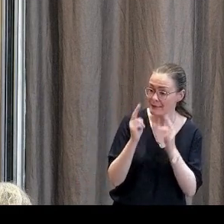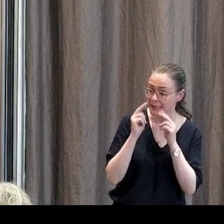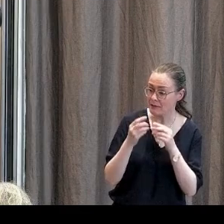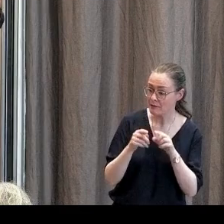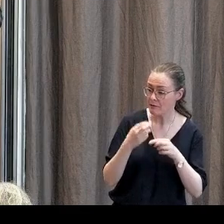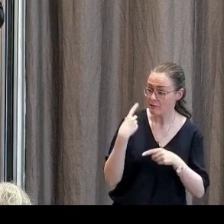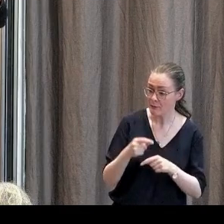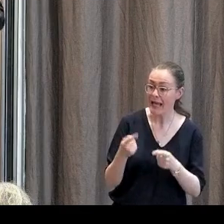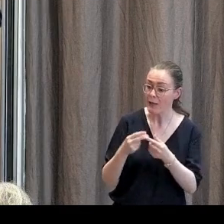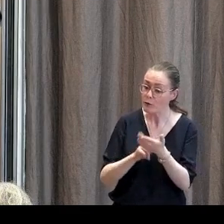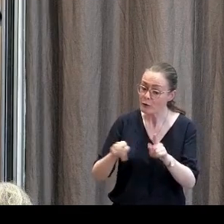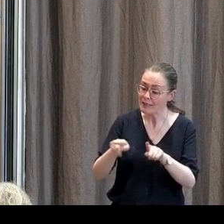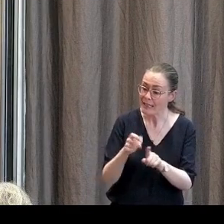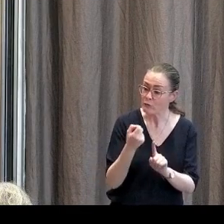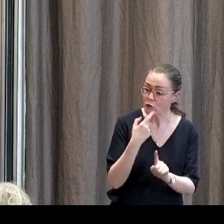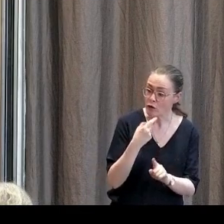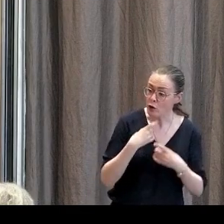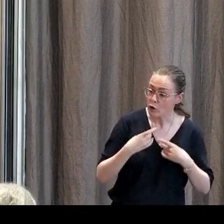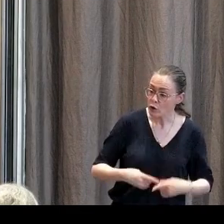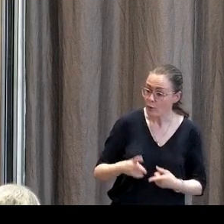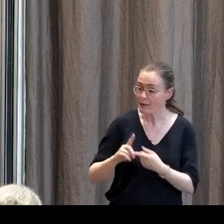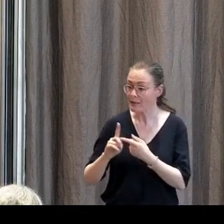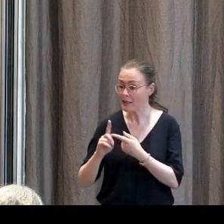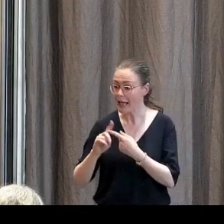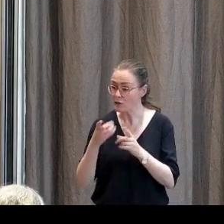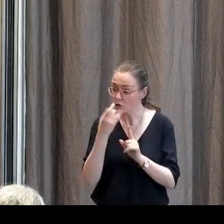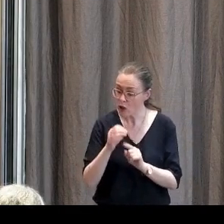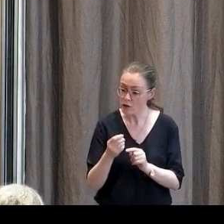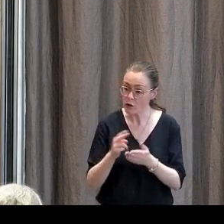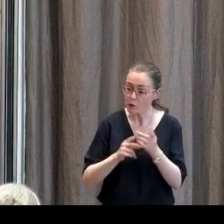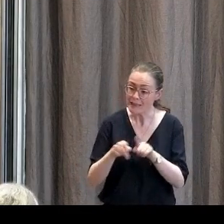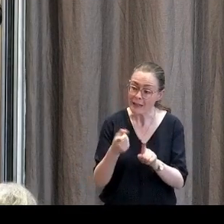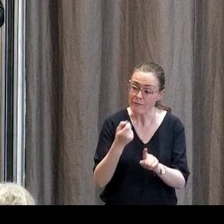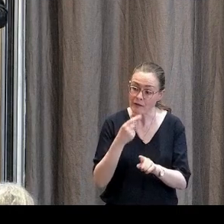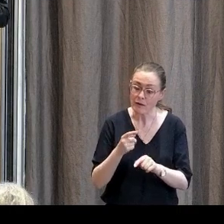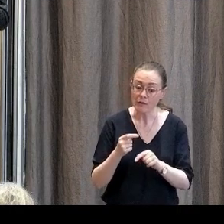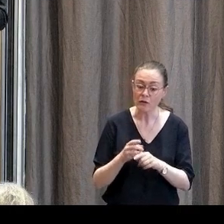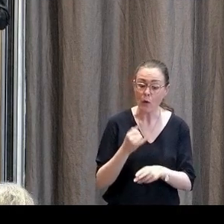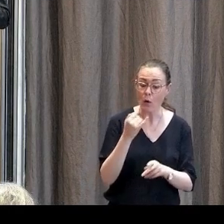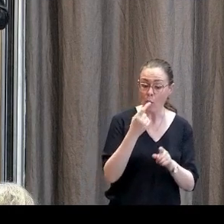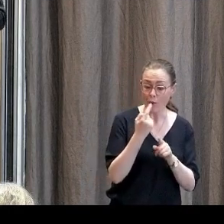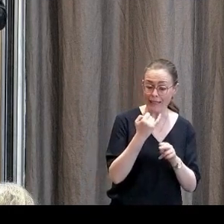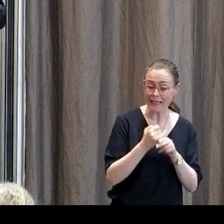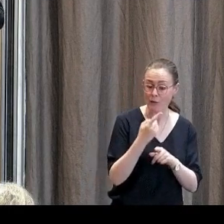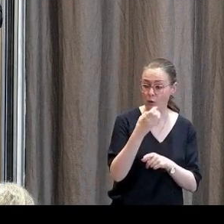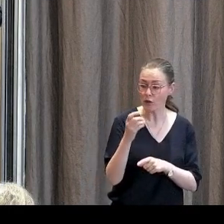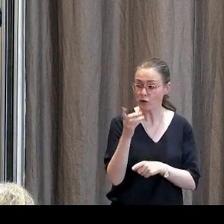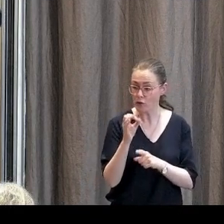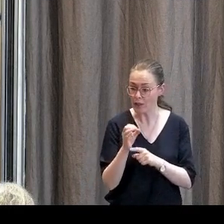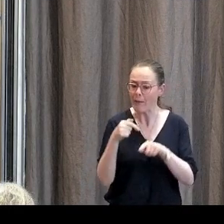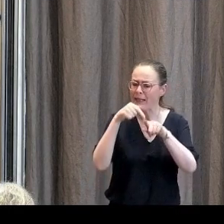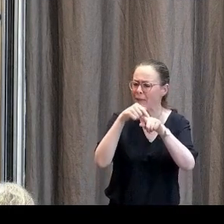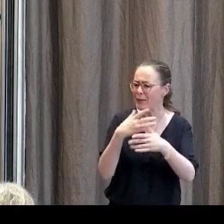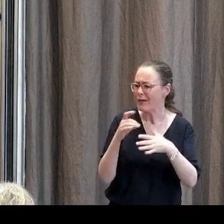with the same drugs that we treat humans. So the frequency is about 1 in 100 dogs. And actually, some breeds, the frequency is